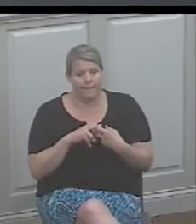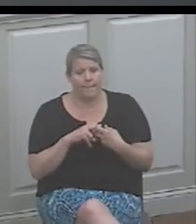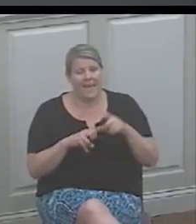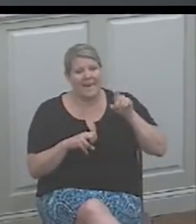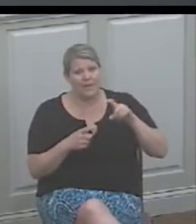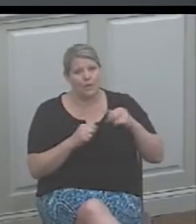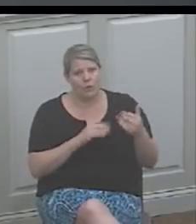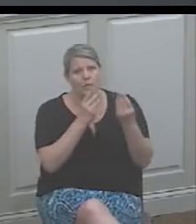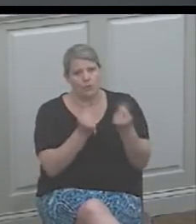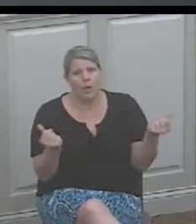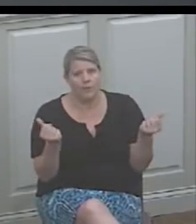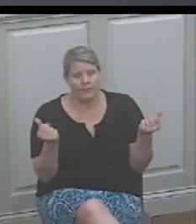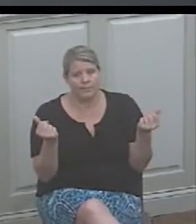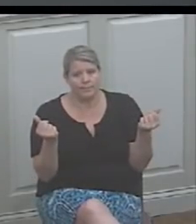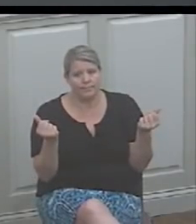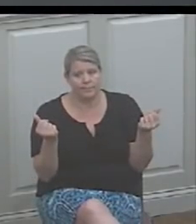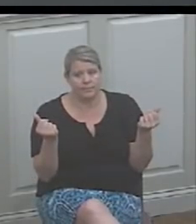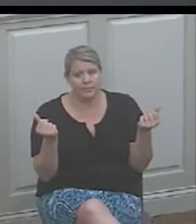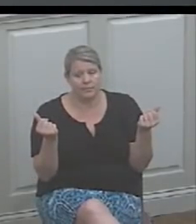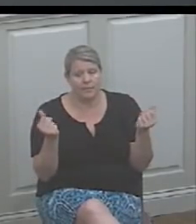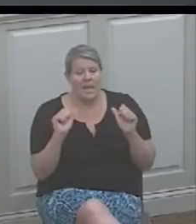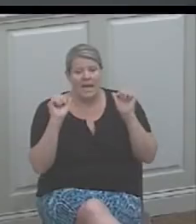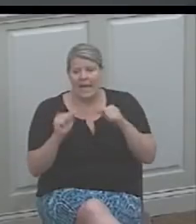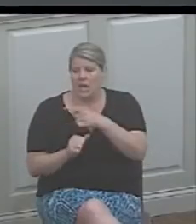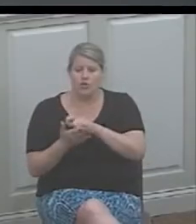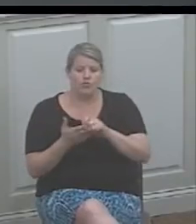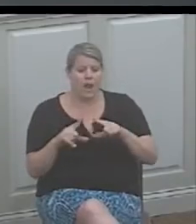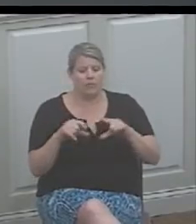be addressed. I'm not saying that you guys can go out here and start writing